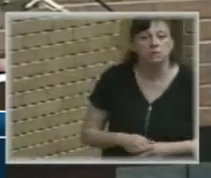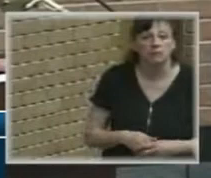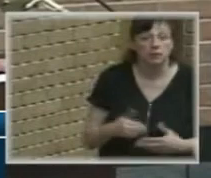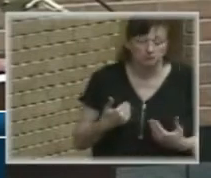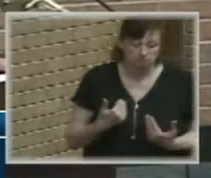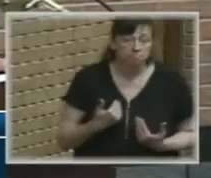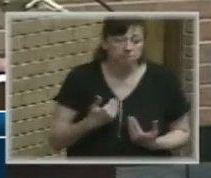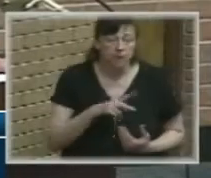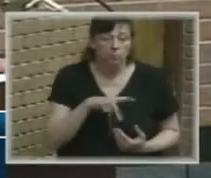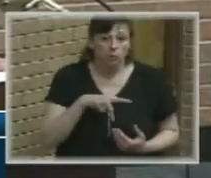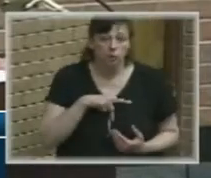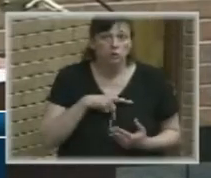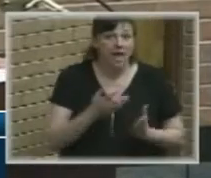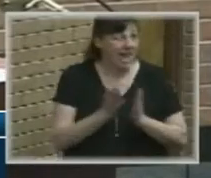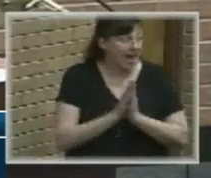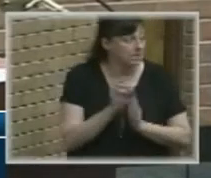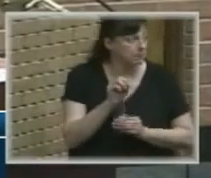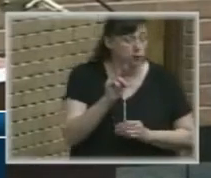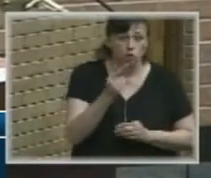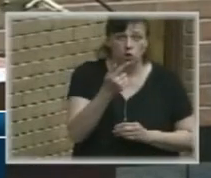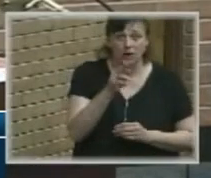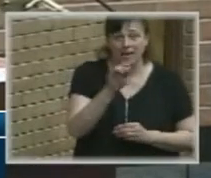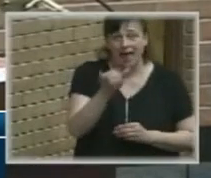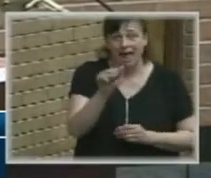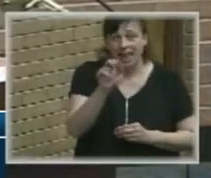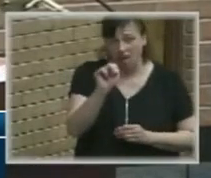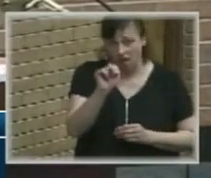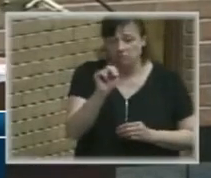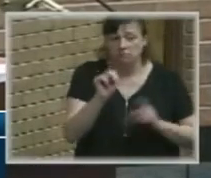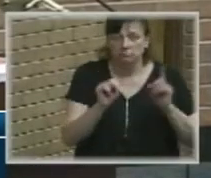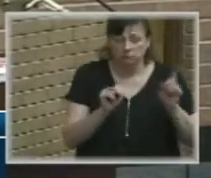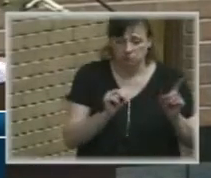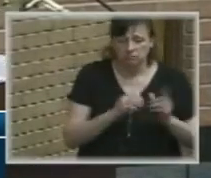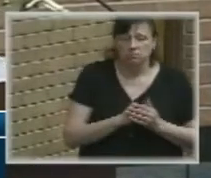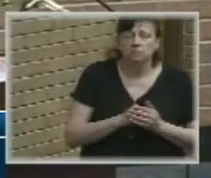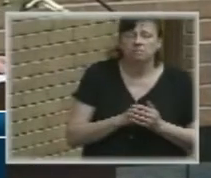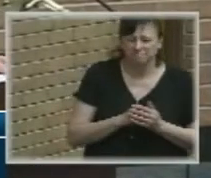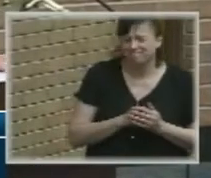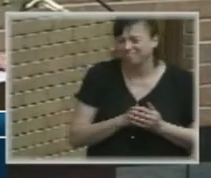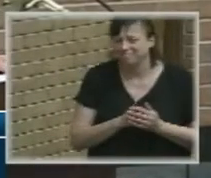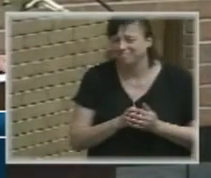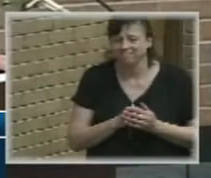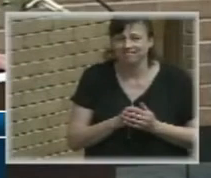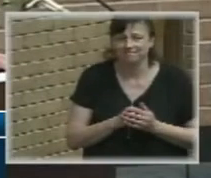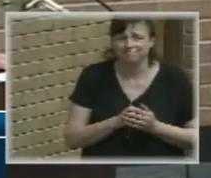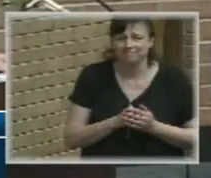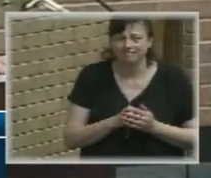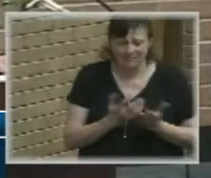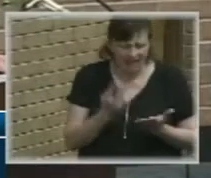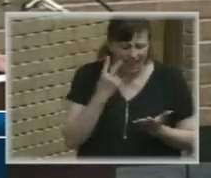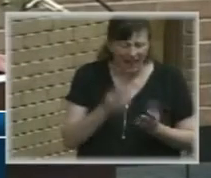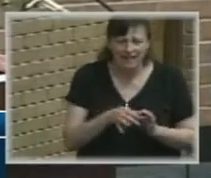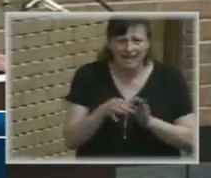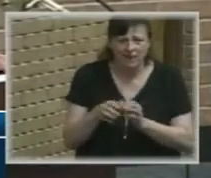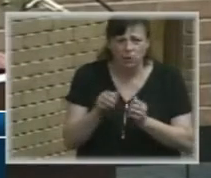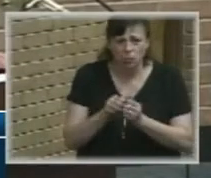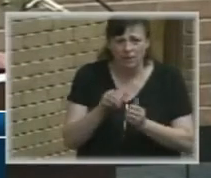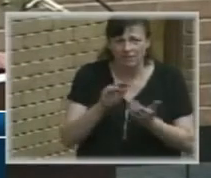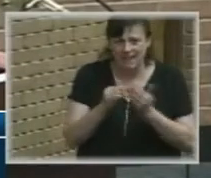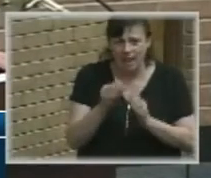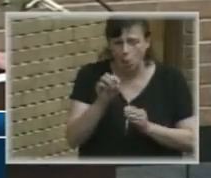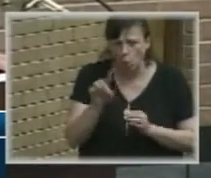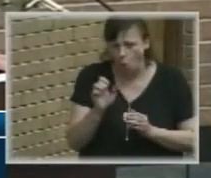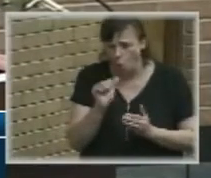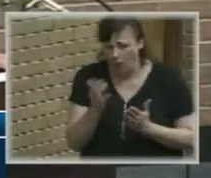did ask Mr. Guyon, who was kind enough, I sent him the pictures to refer me to the town code. I asked him, what should I be